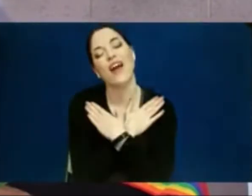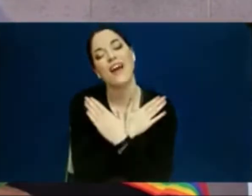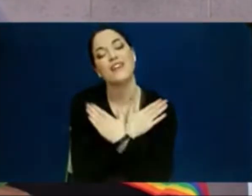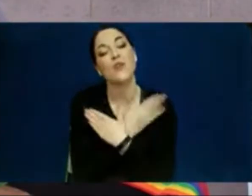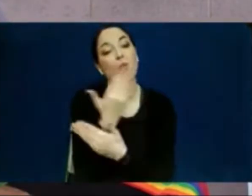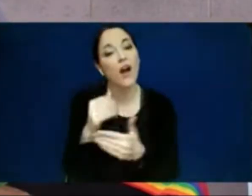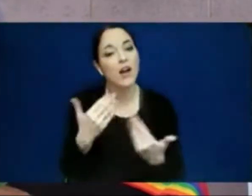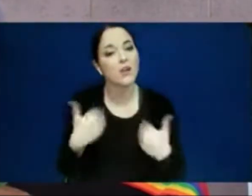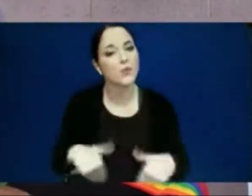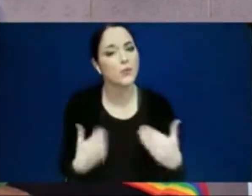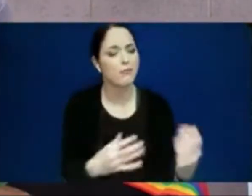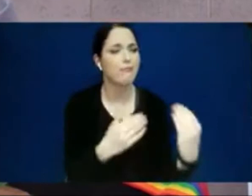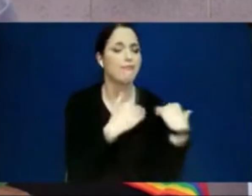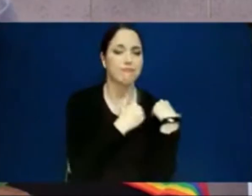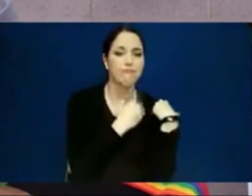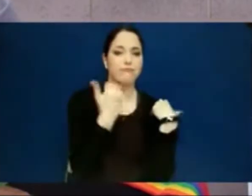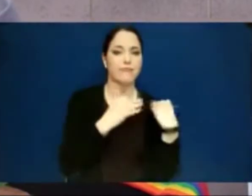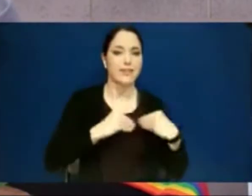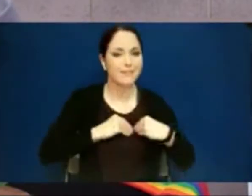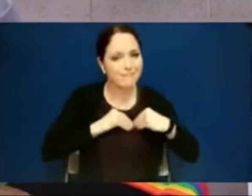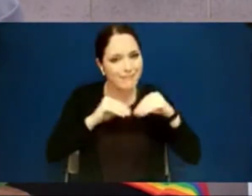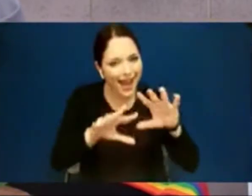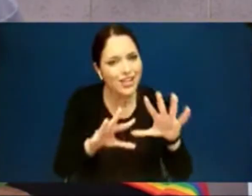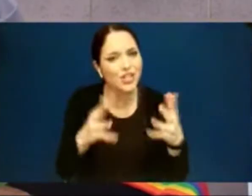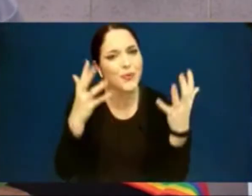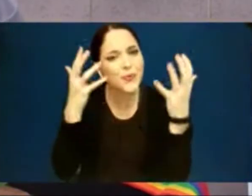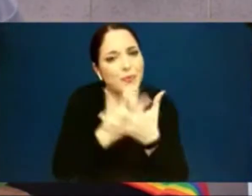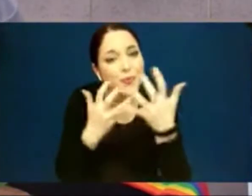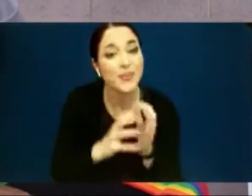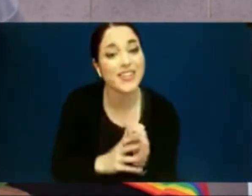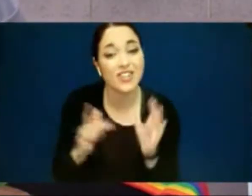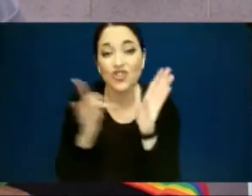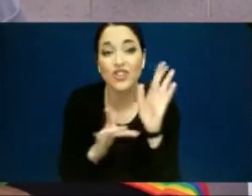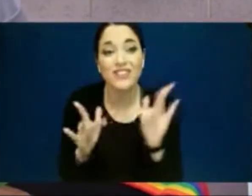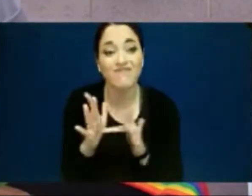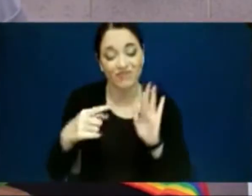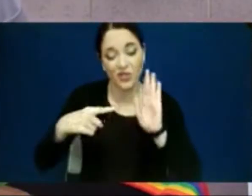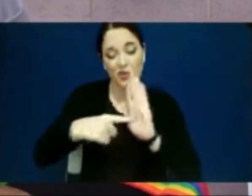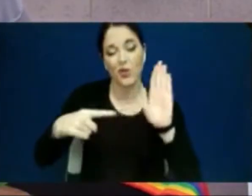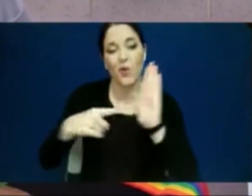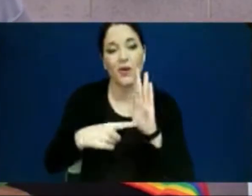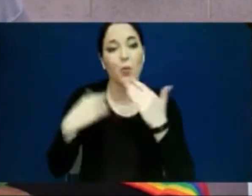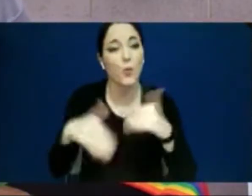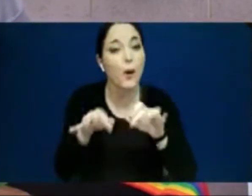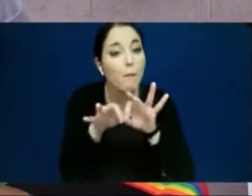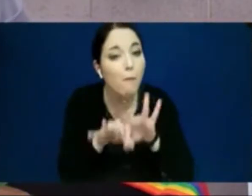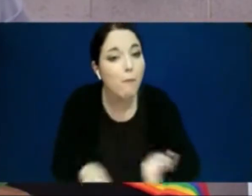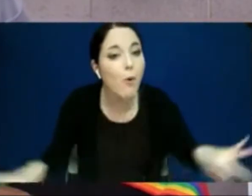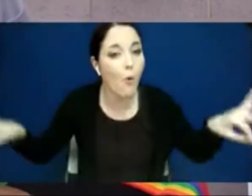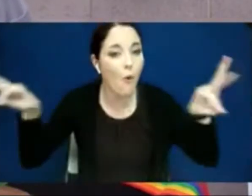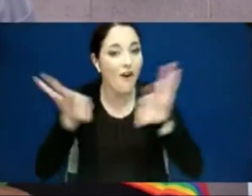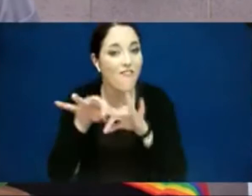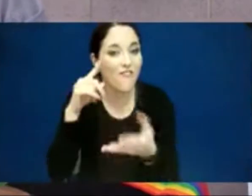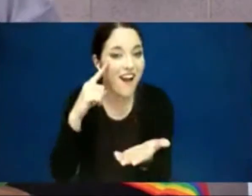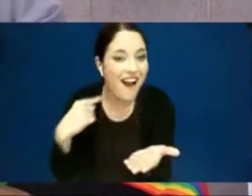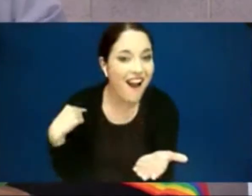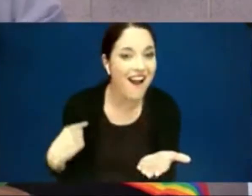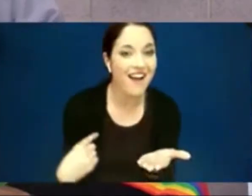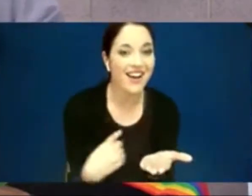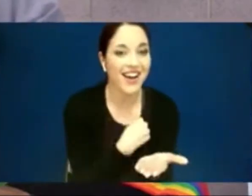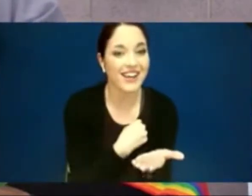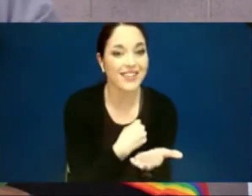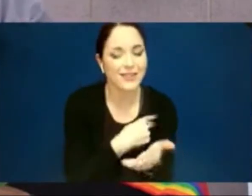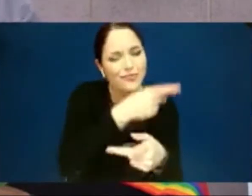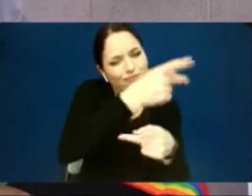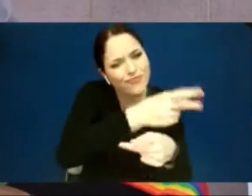ministry. In fact, here Jesus is modeling for us how important it is to care for others and also